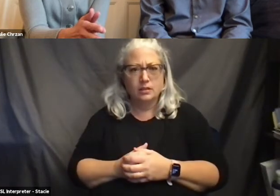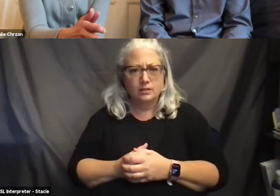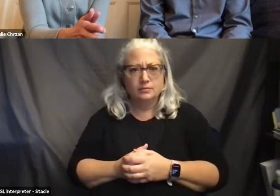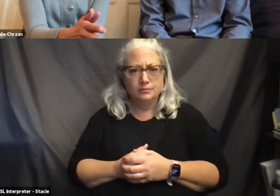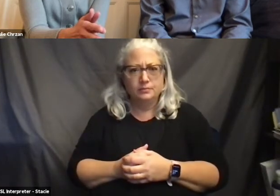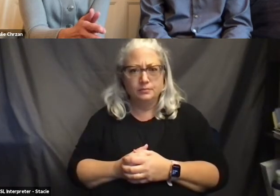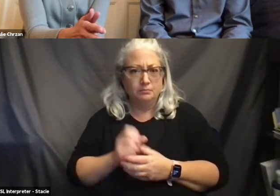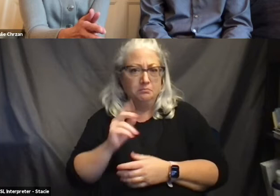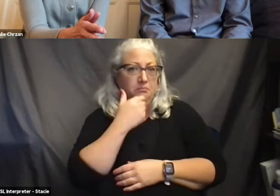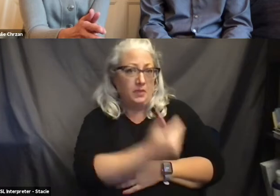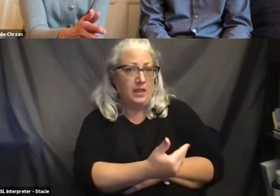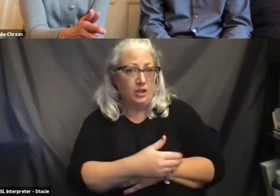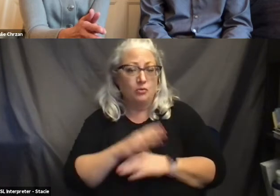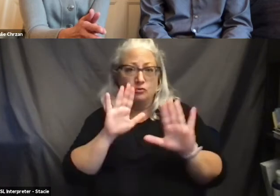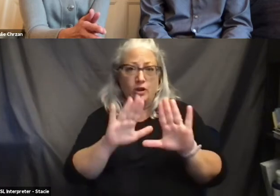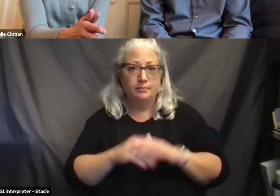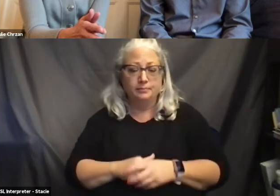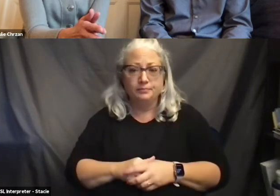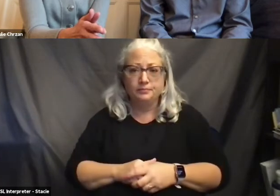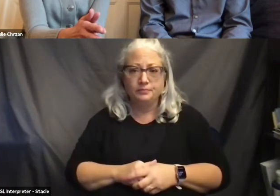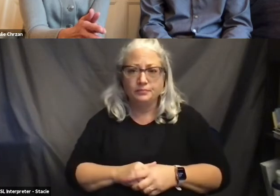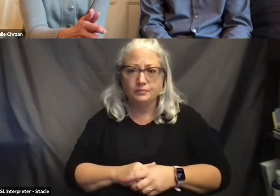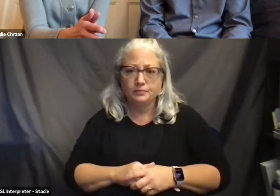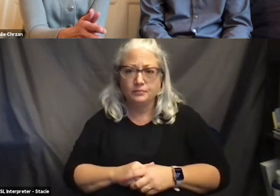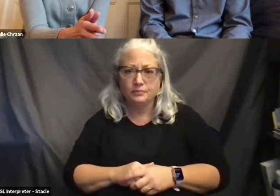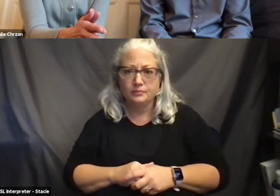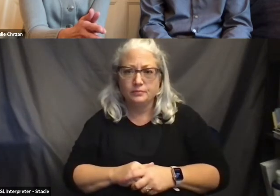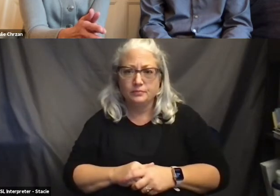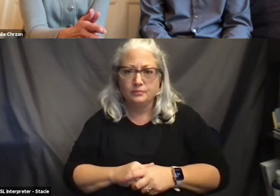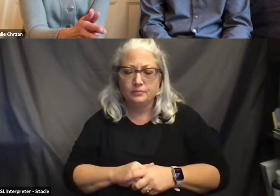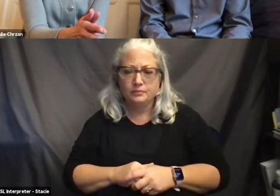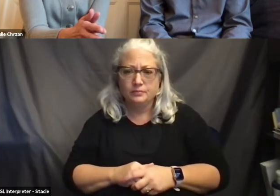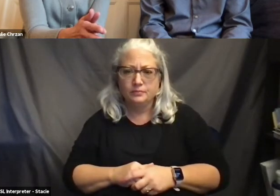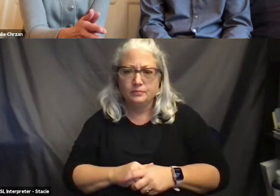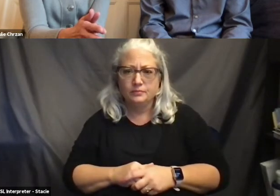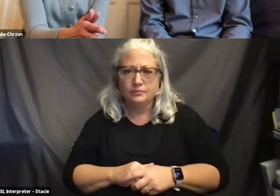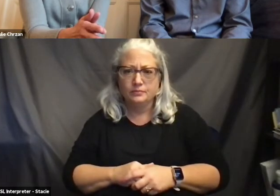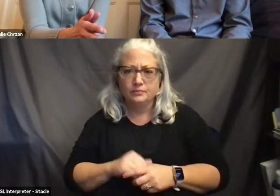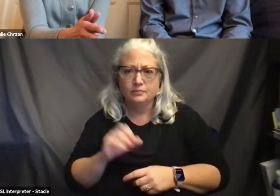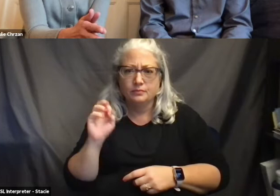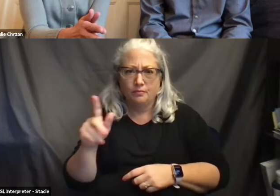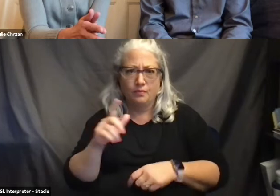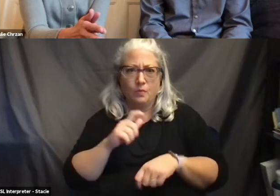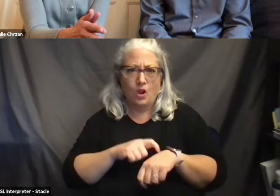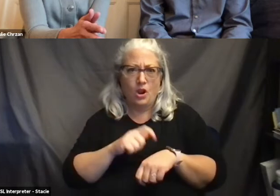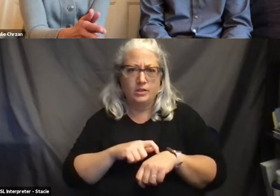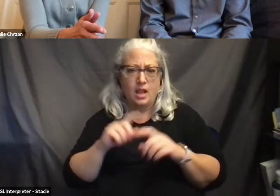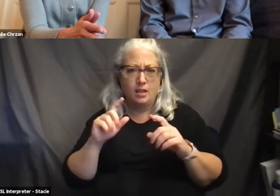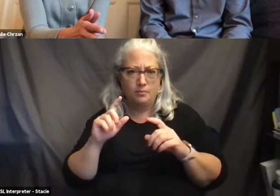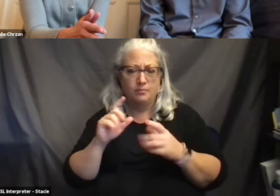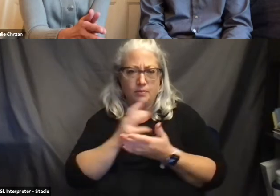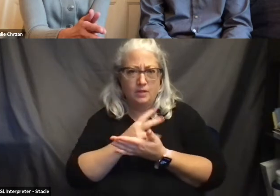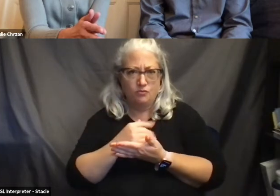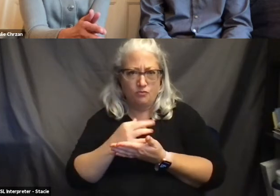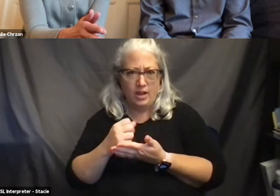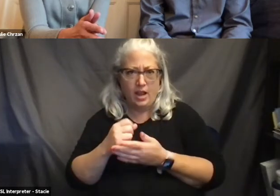deal. you. Great. Thank you. And so then our time is coming short, but I also wanted to ask the